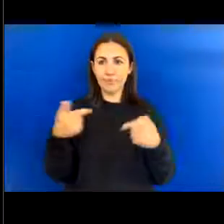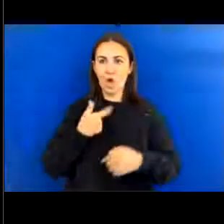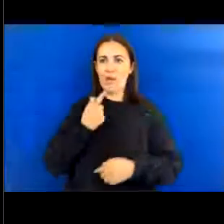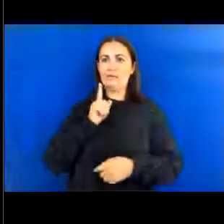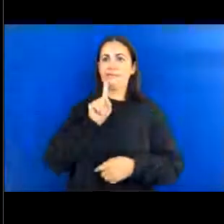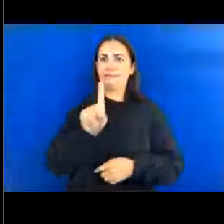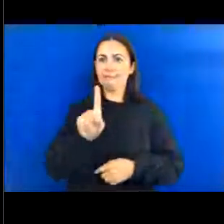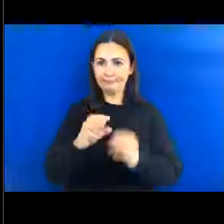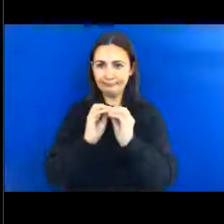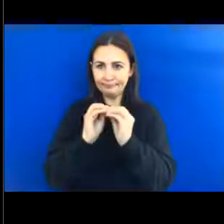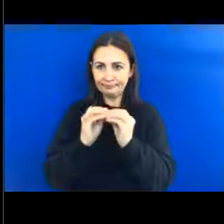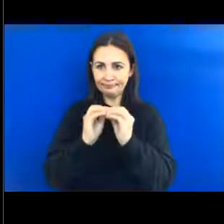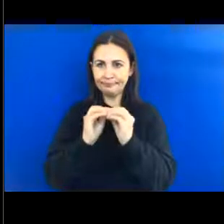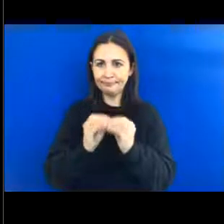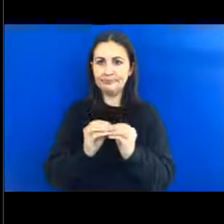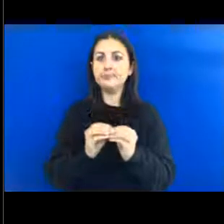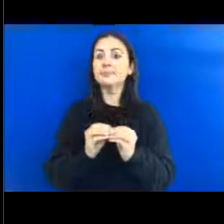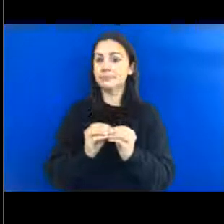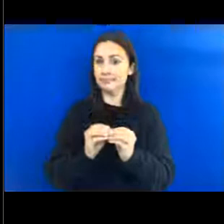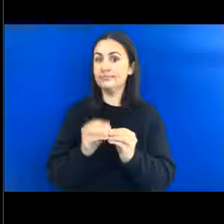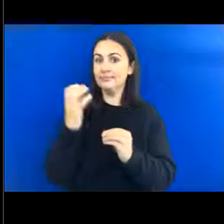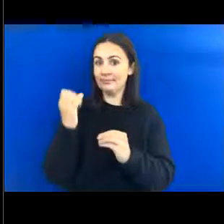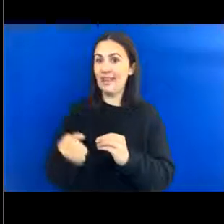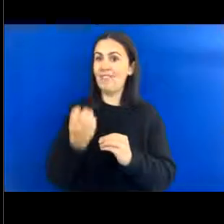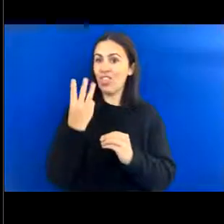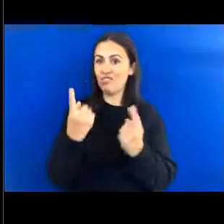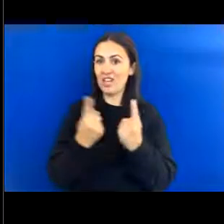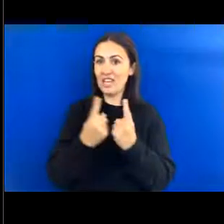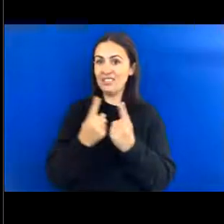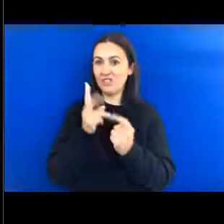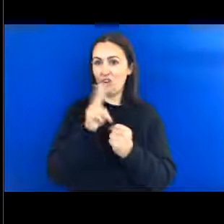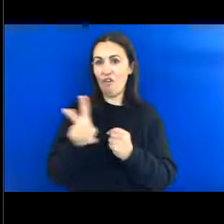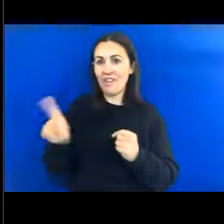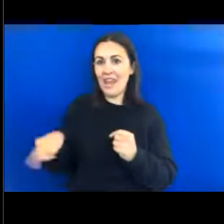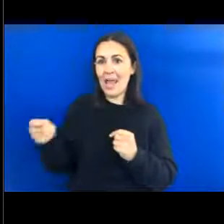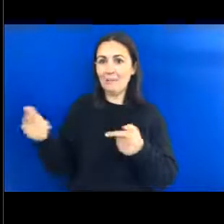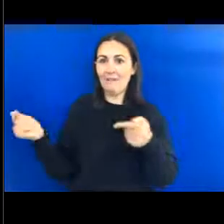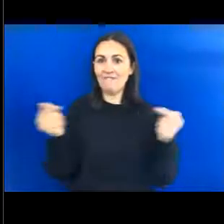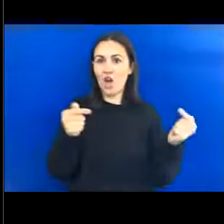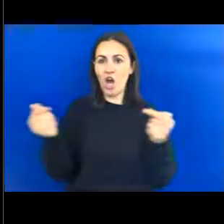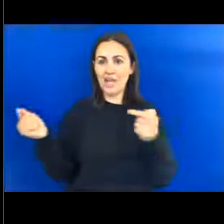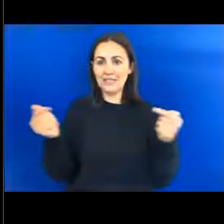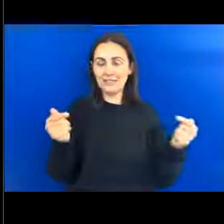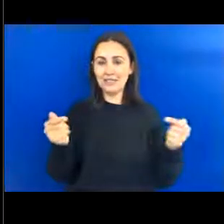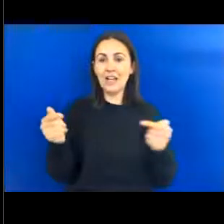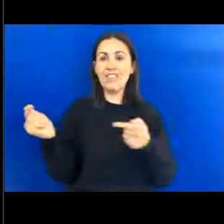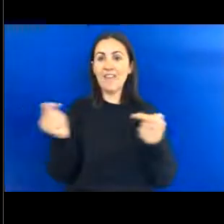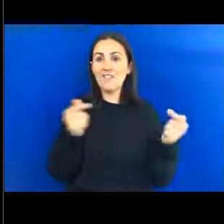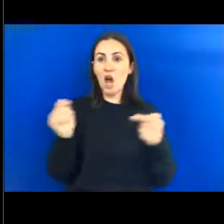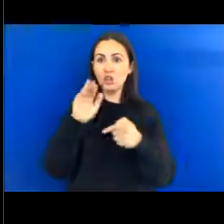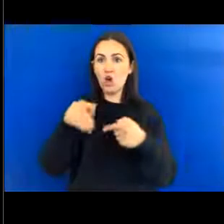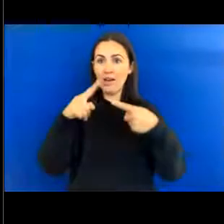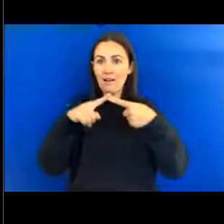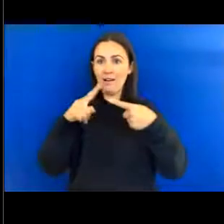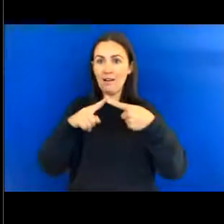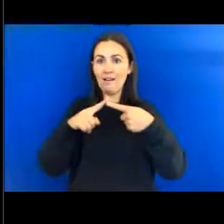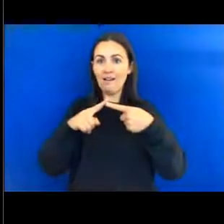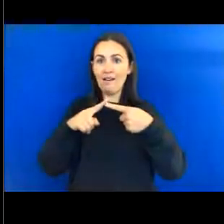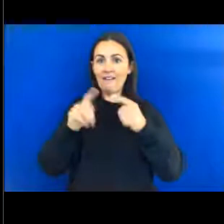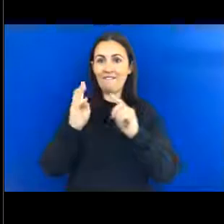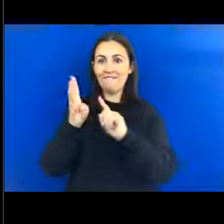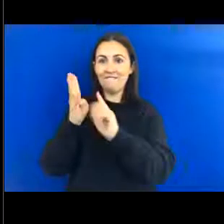that the top three neighbour disputes are boundary fences, overhanging trees and barking dogs. So I look forward